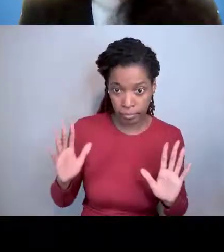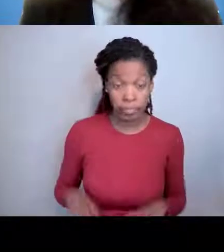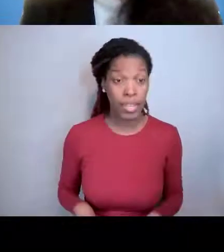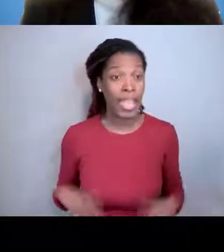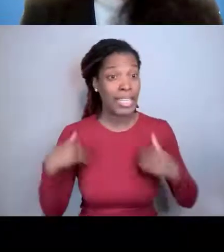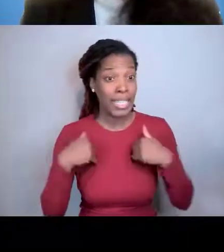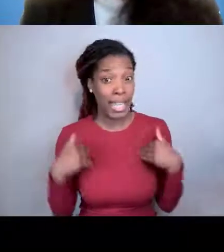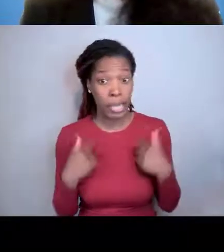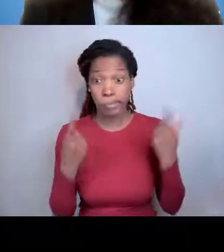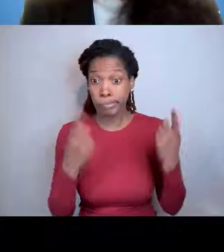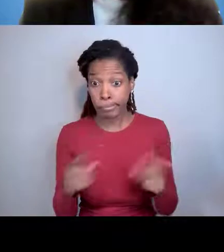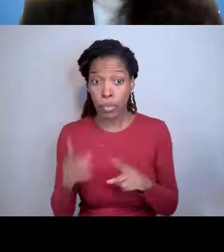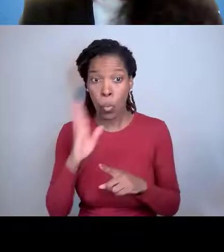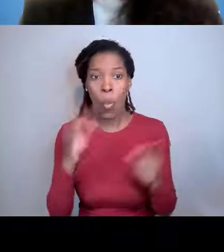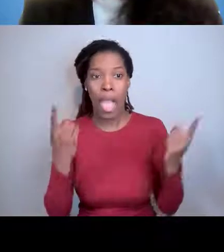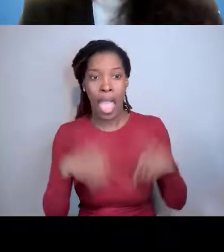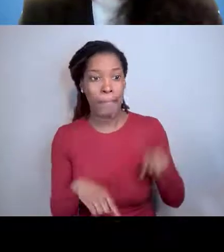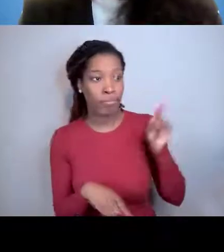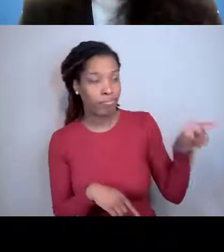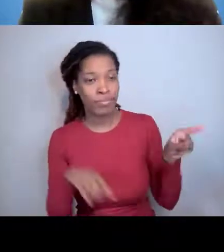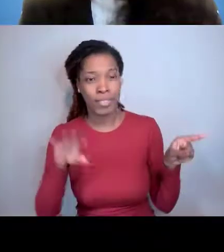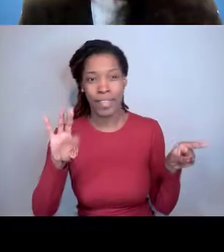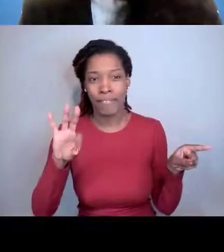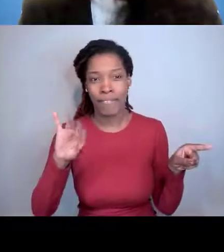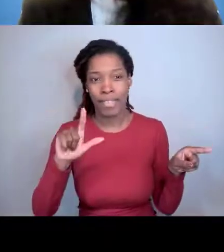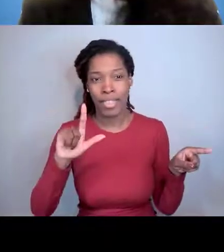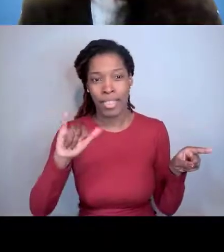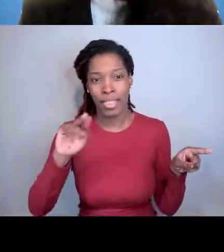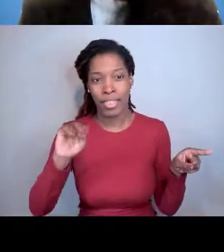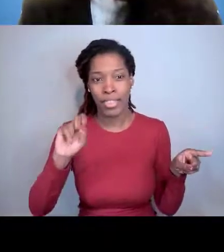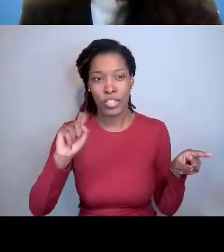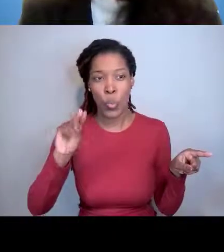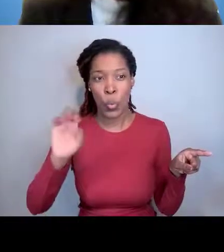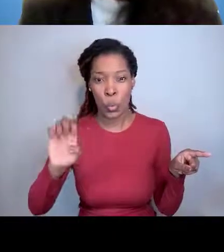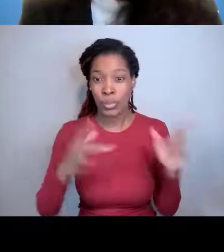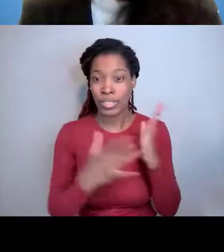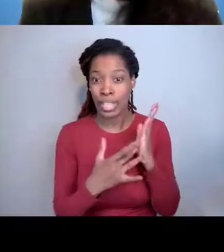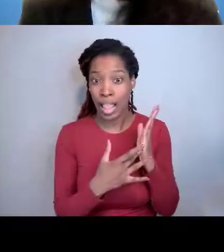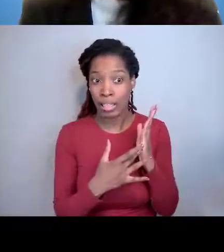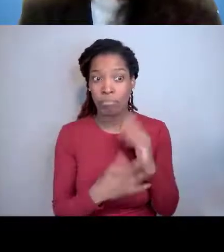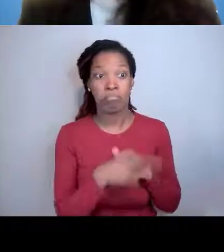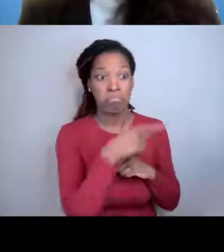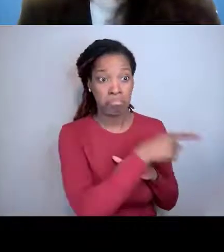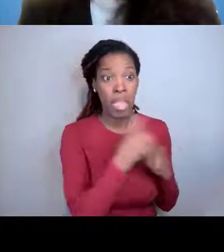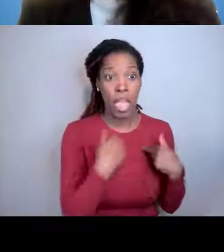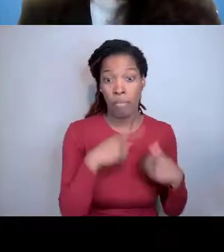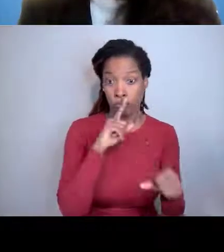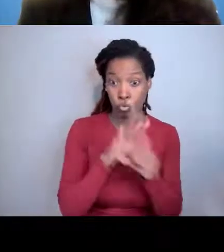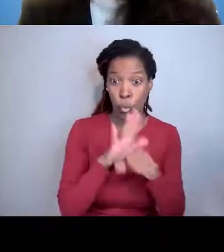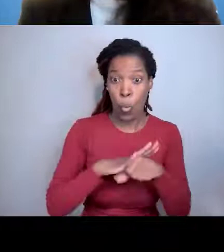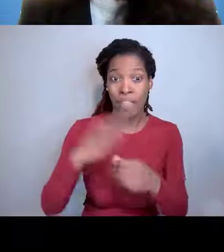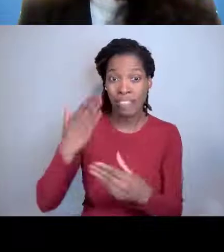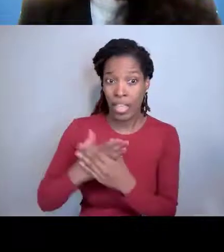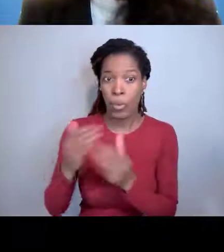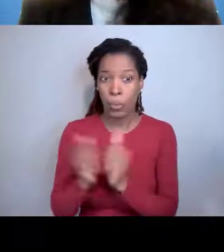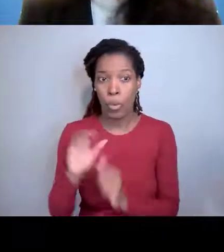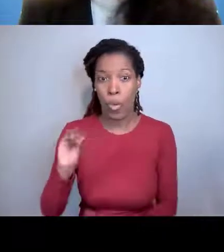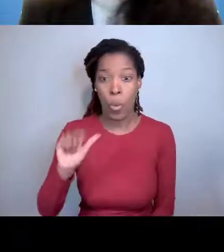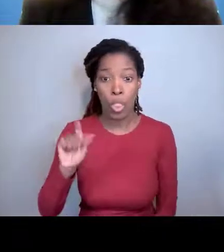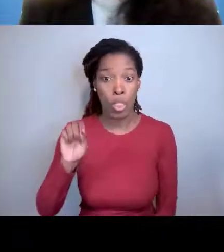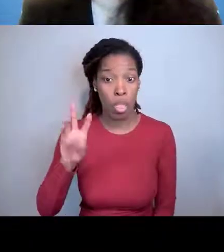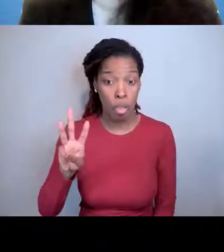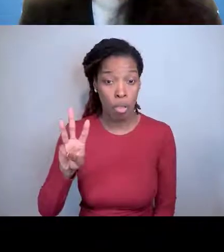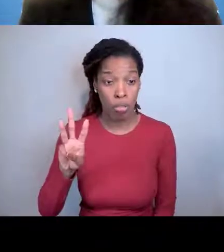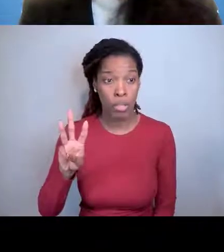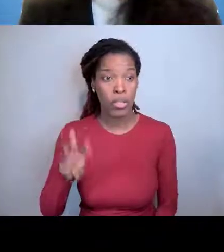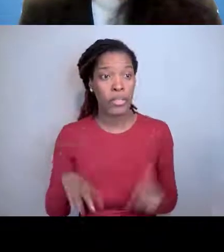at Flintstone Technology, which has an assurance on file with OLAW. The PI, Dr. Barney,